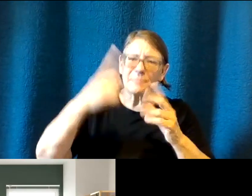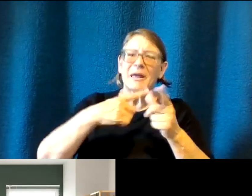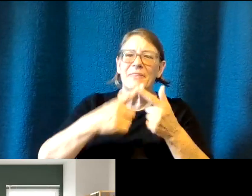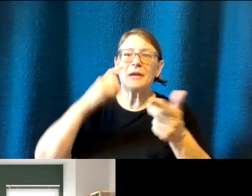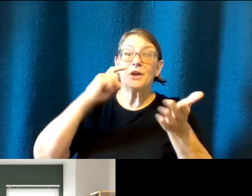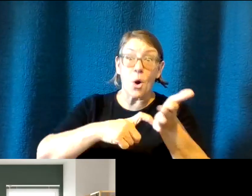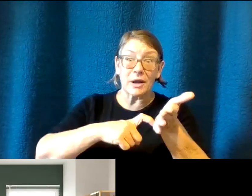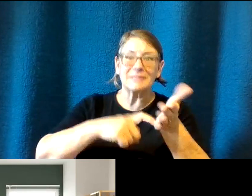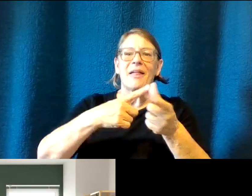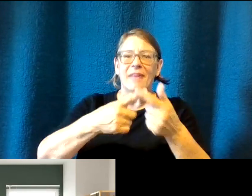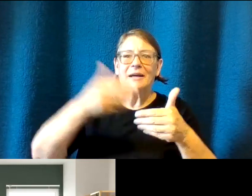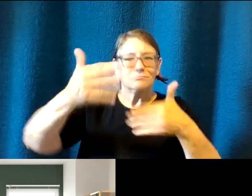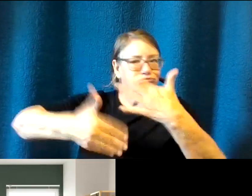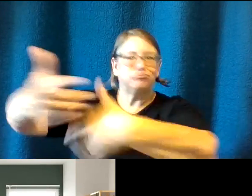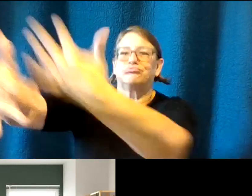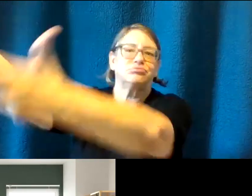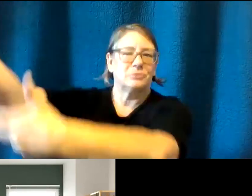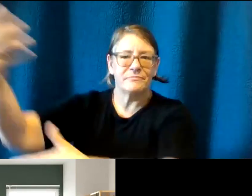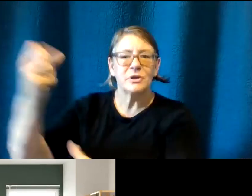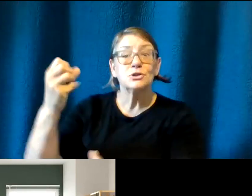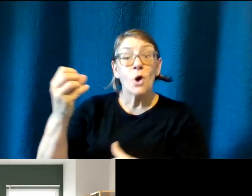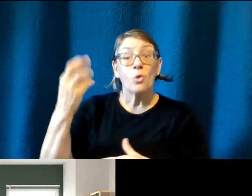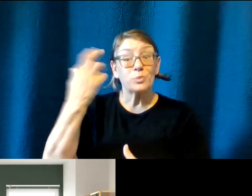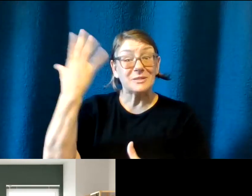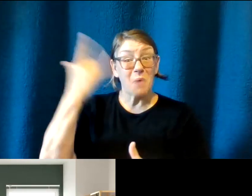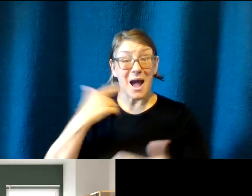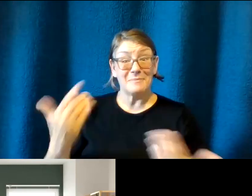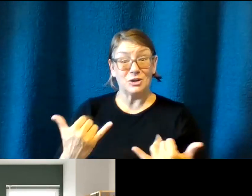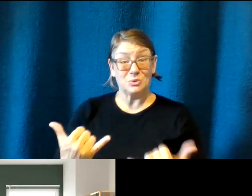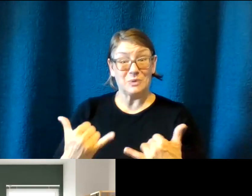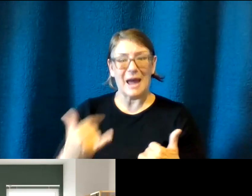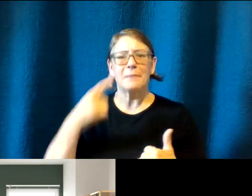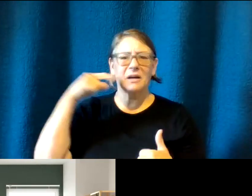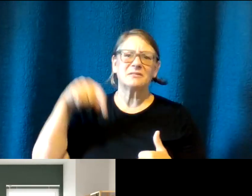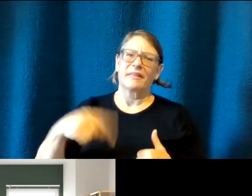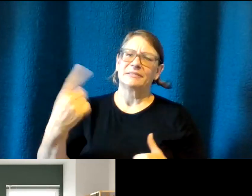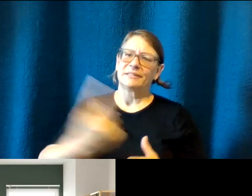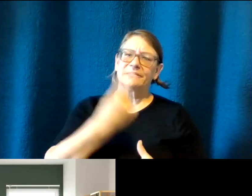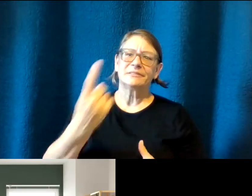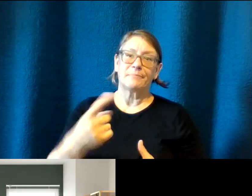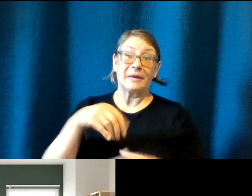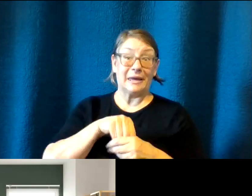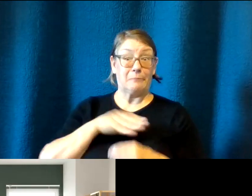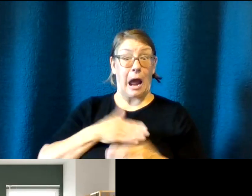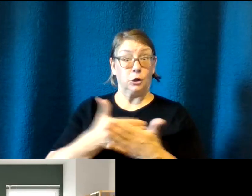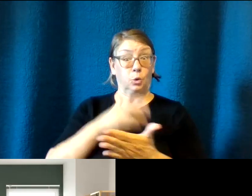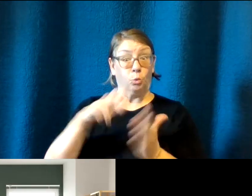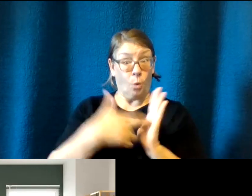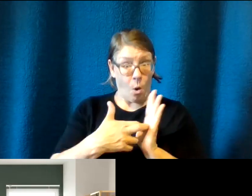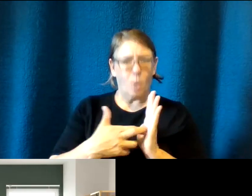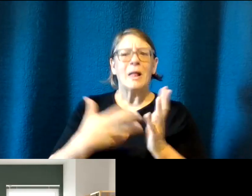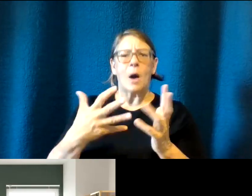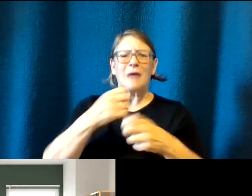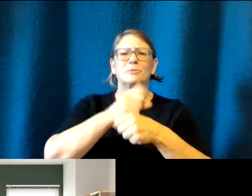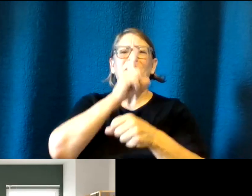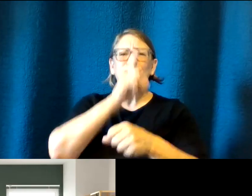effect. And so, like I said, part of the reason why I'm here today is that this is something that in this new role that I have, I want to make sure that